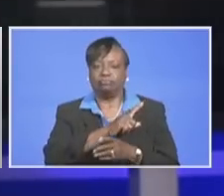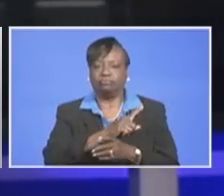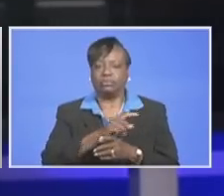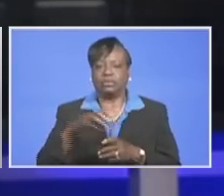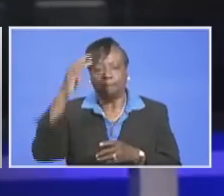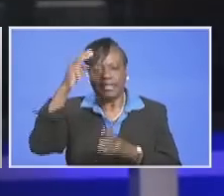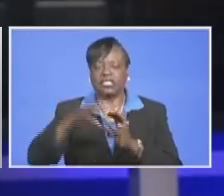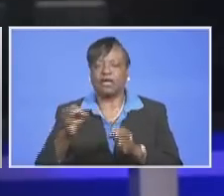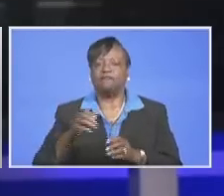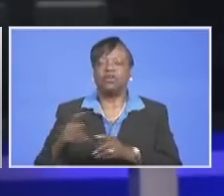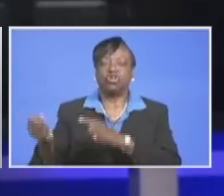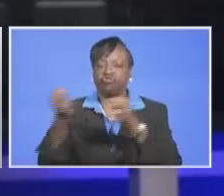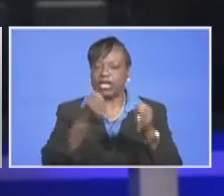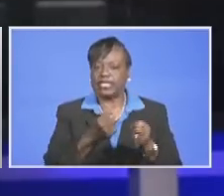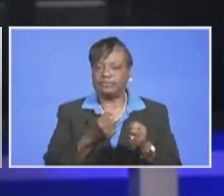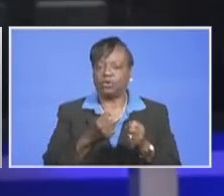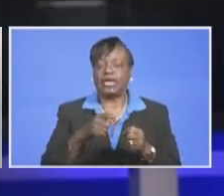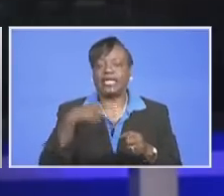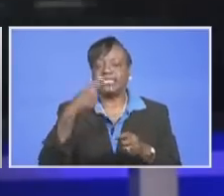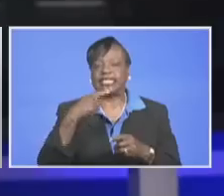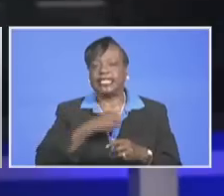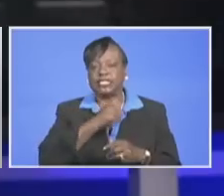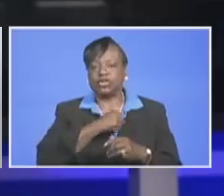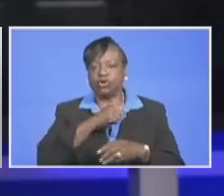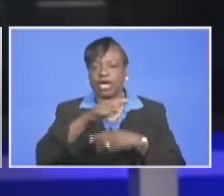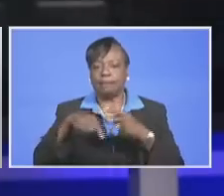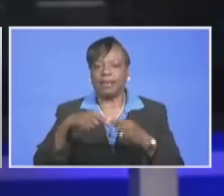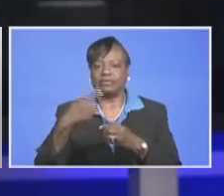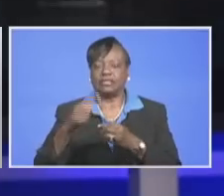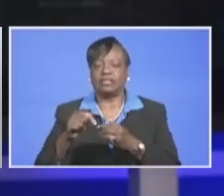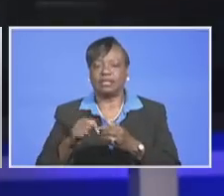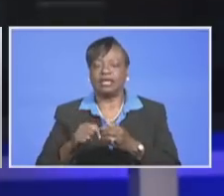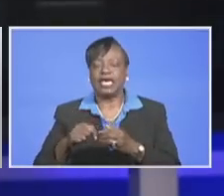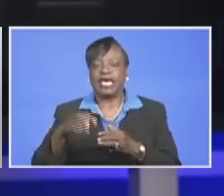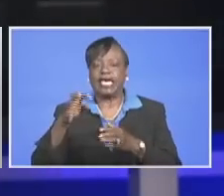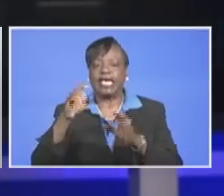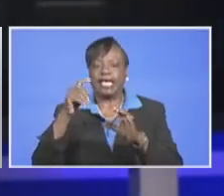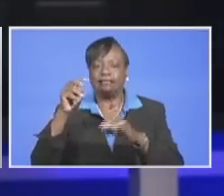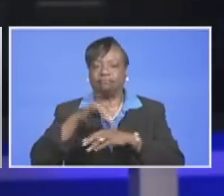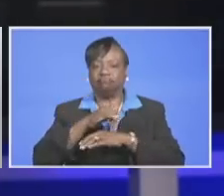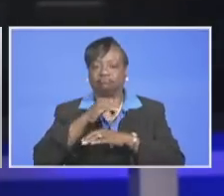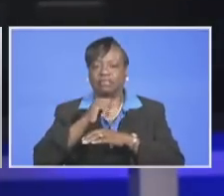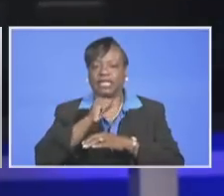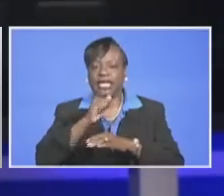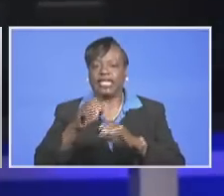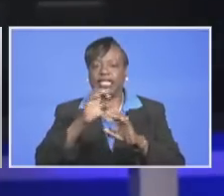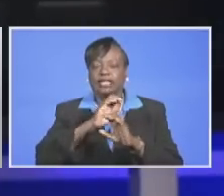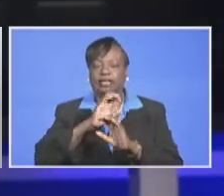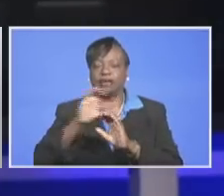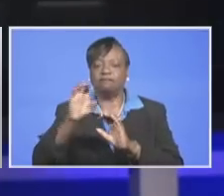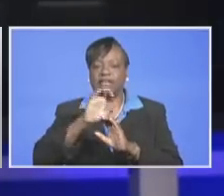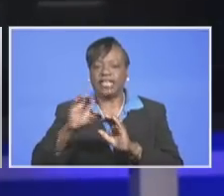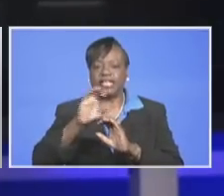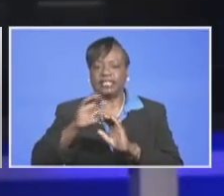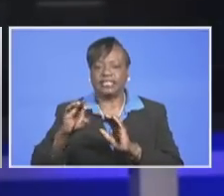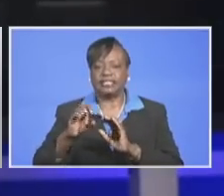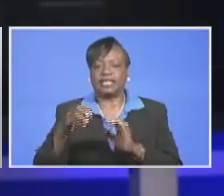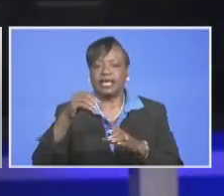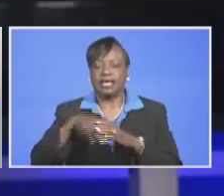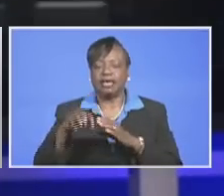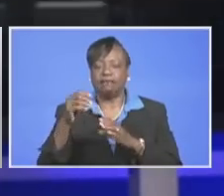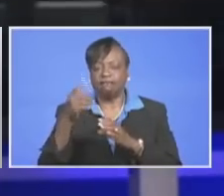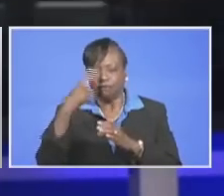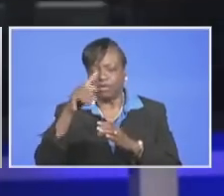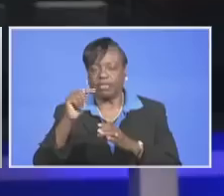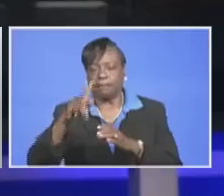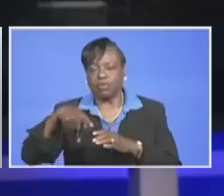at the General Post Office and announced that the government plans to implode the East Hill Street building once the office relocates. Minister Campbell also